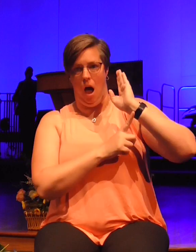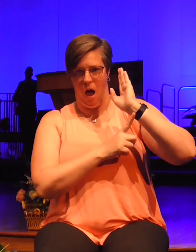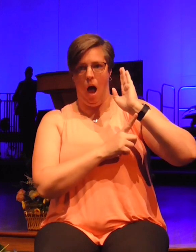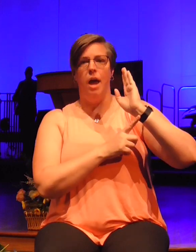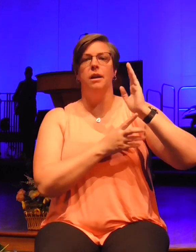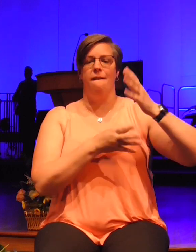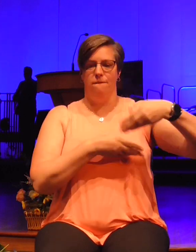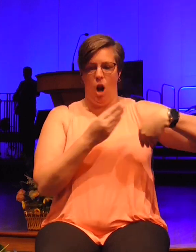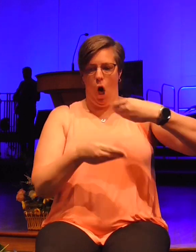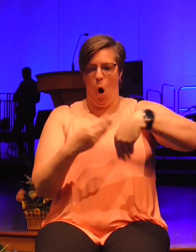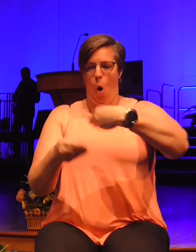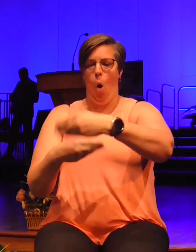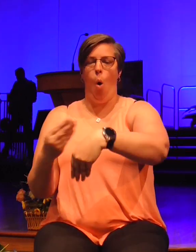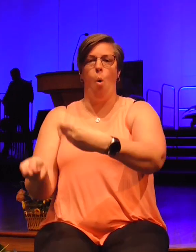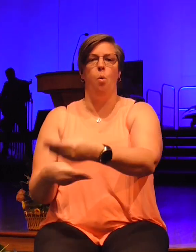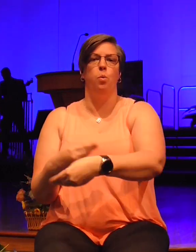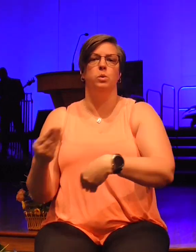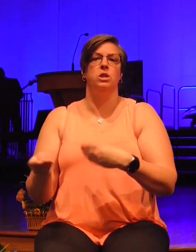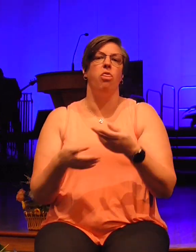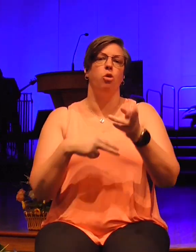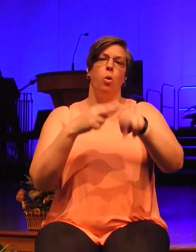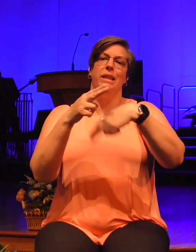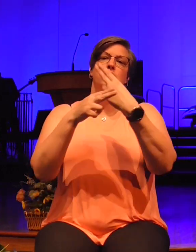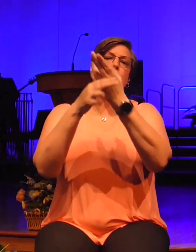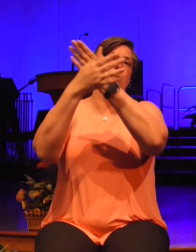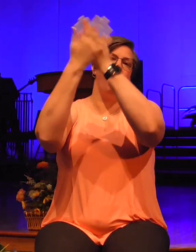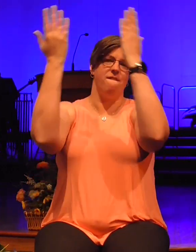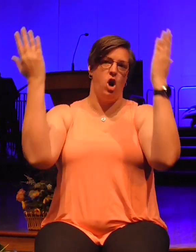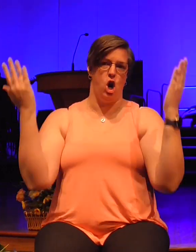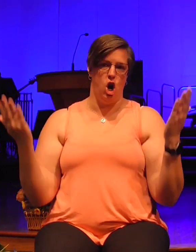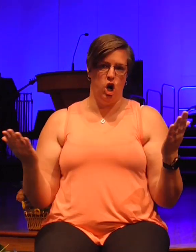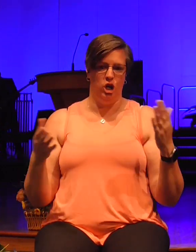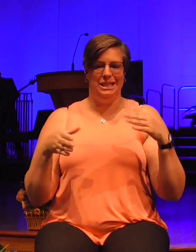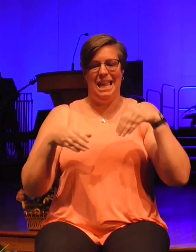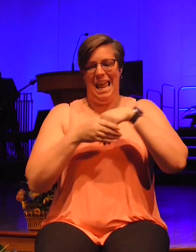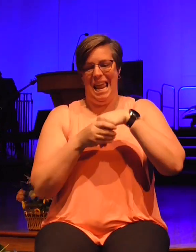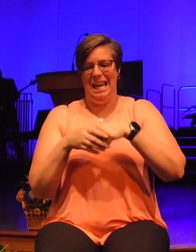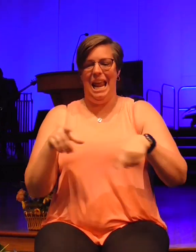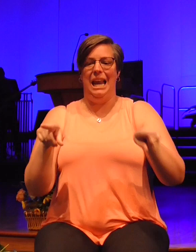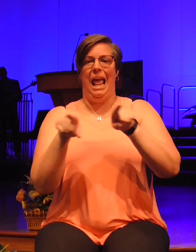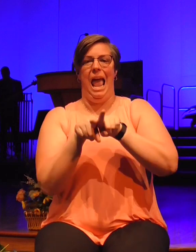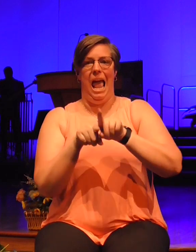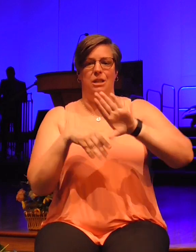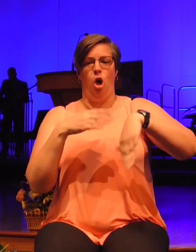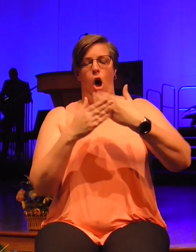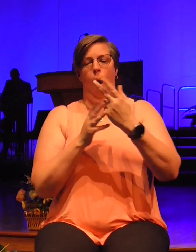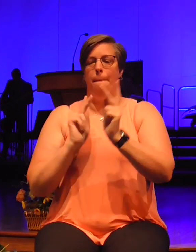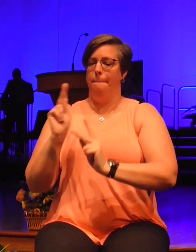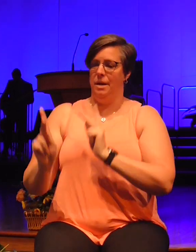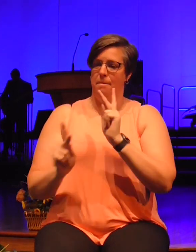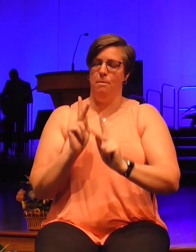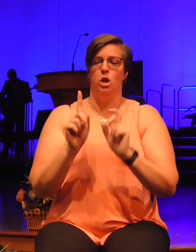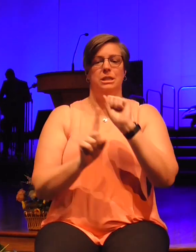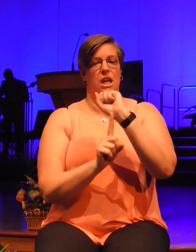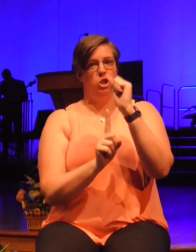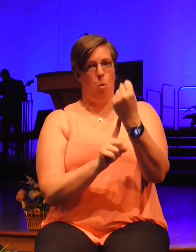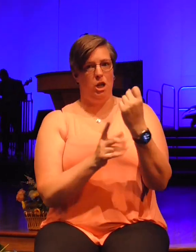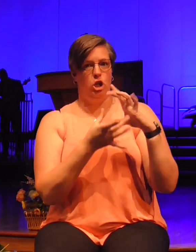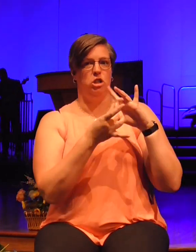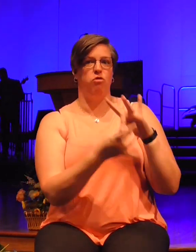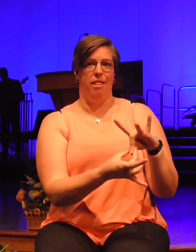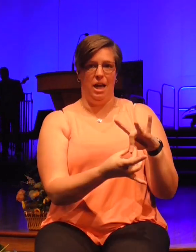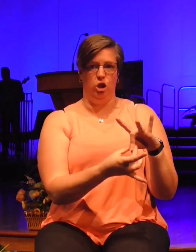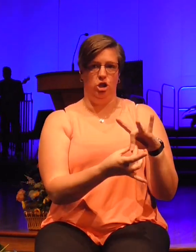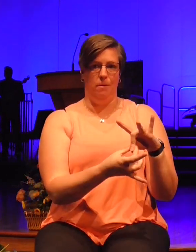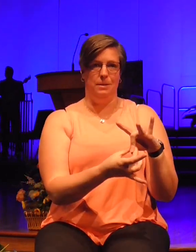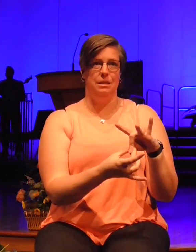and effortlessly through this universe, in, through, and as all things, people, situations, relationships.